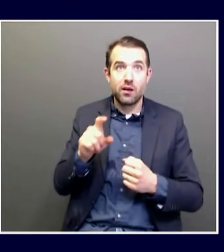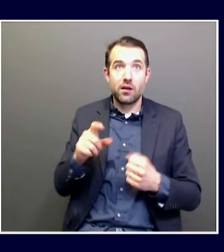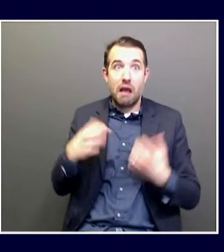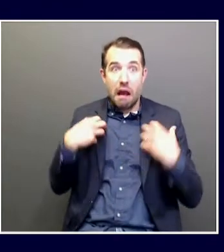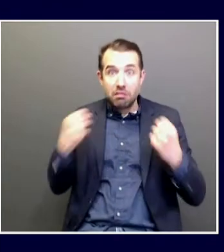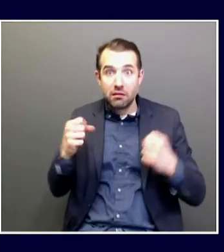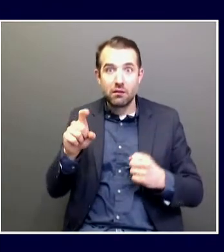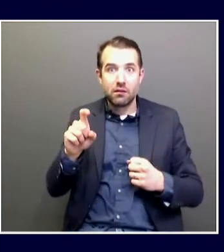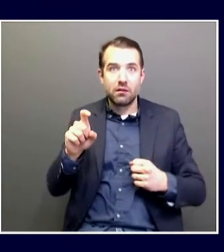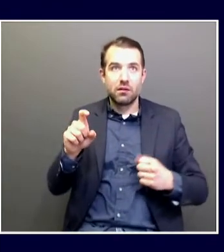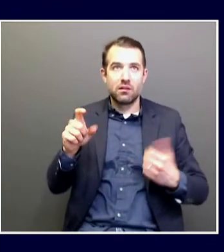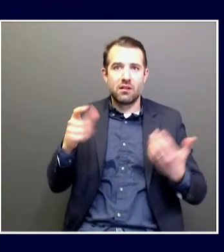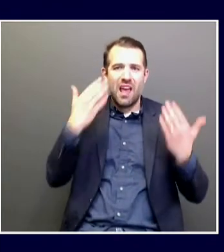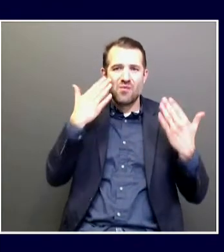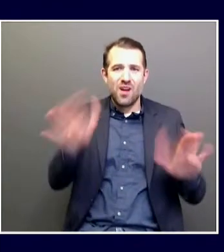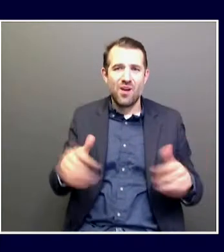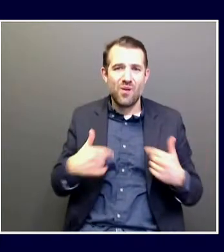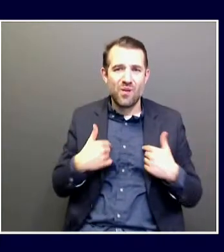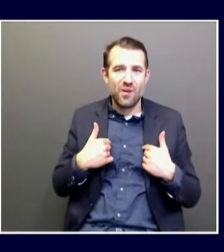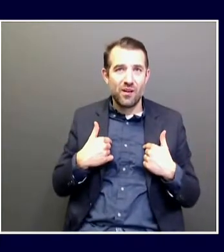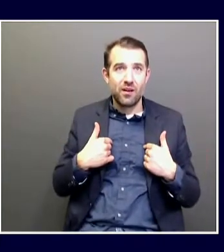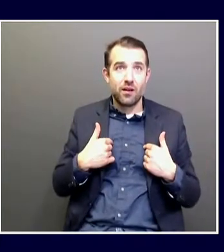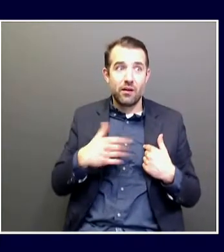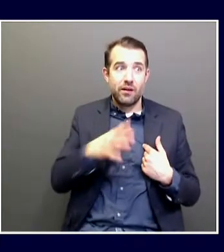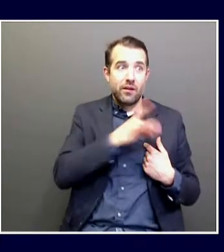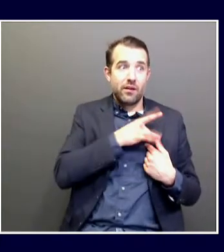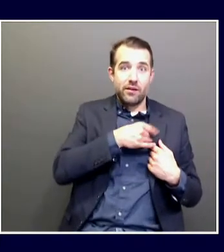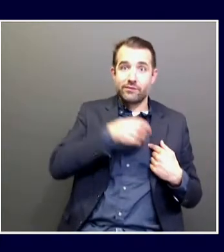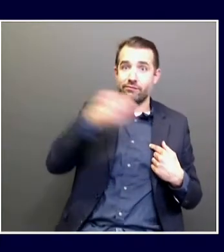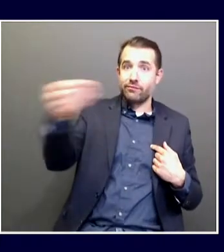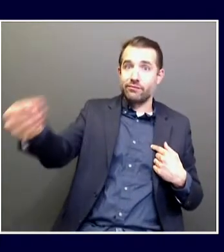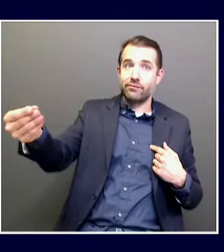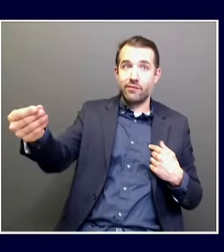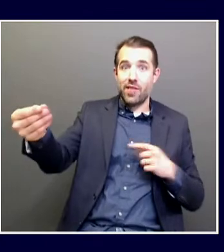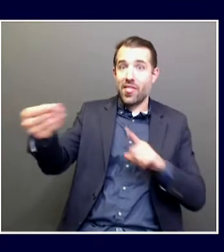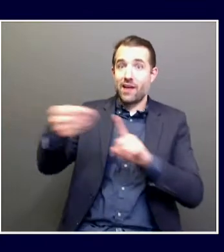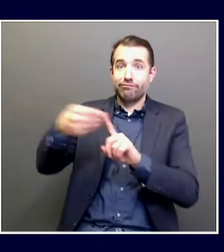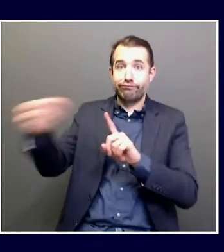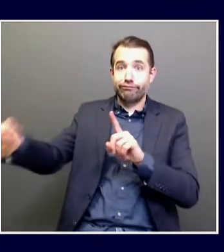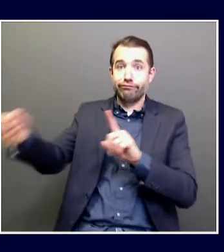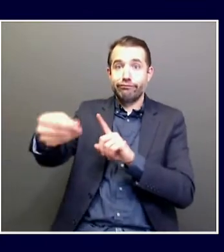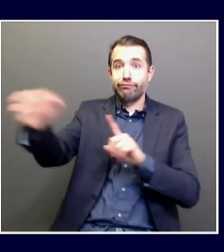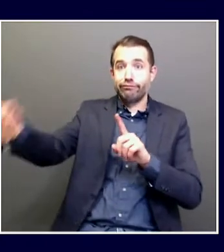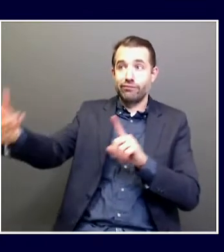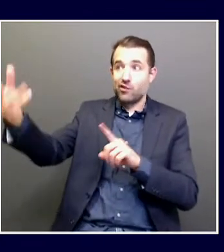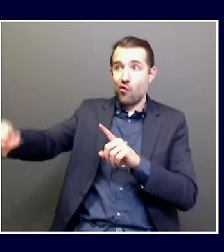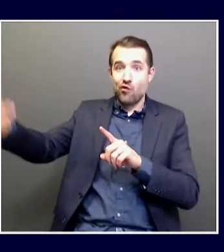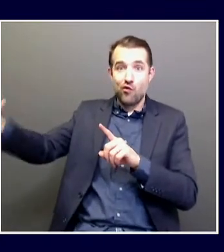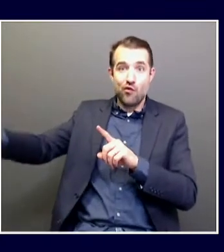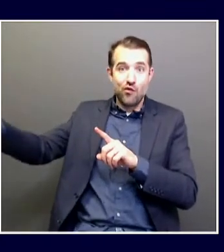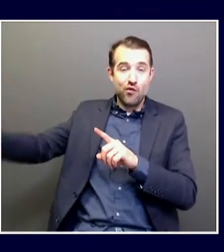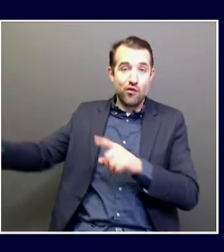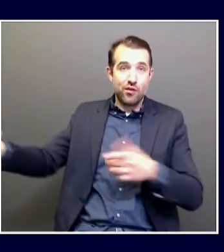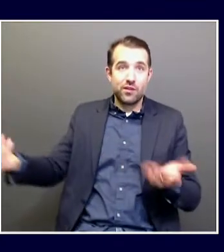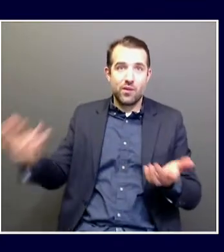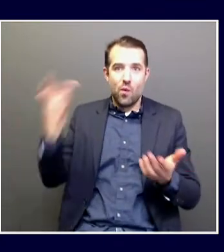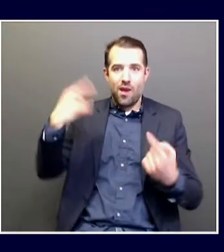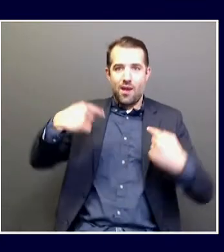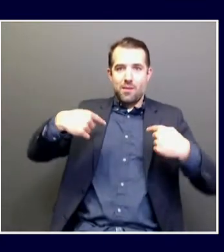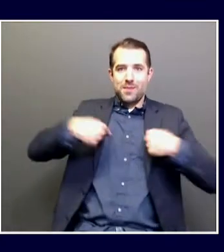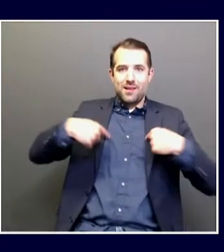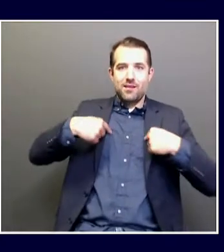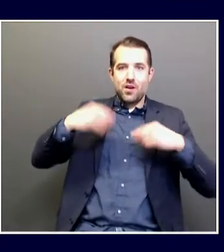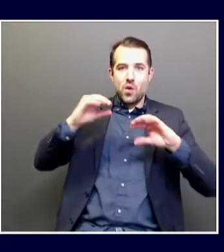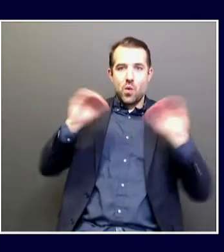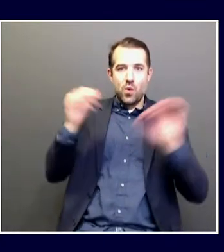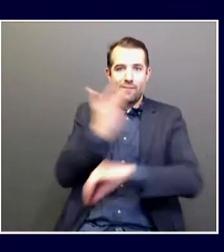making sure that all of these facets are covered in a climate where all of these conversations can happen on an equal footing. And I know